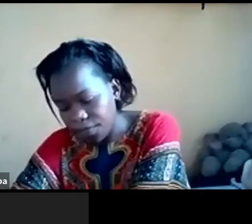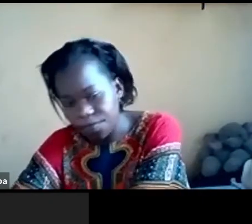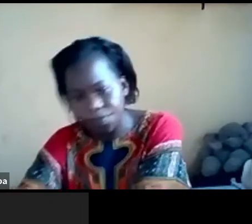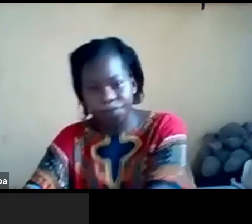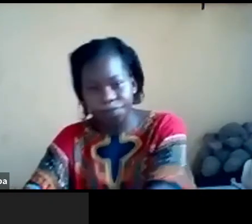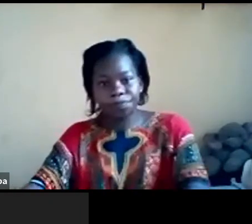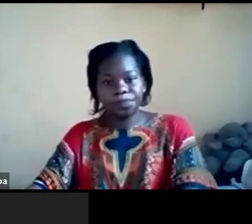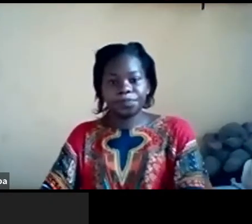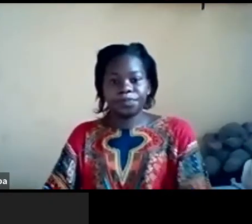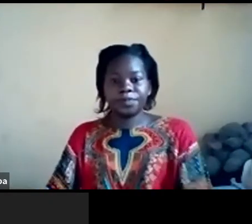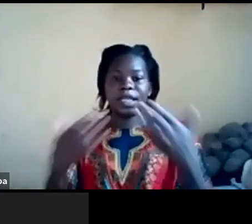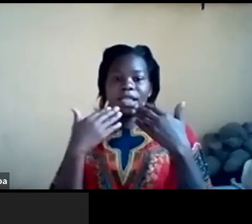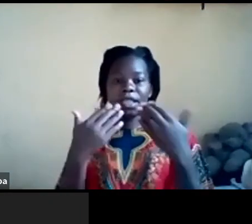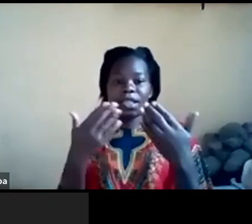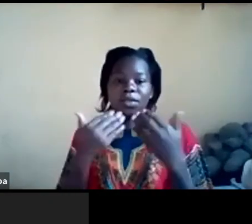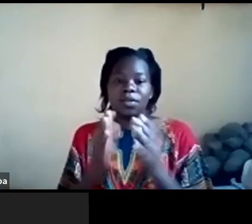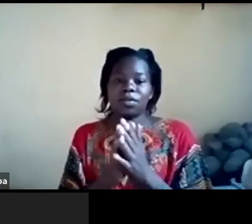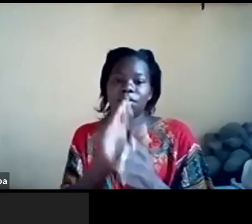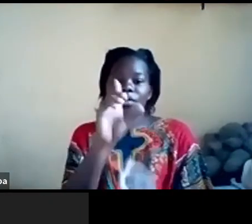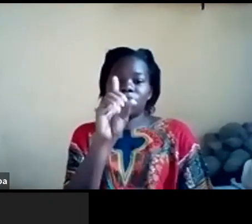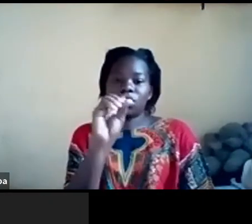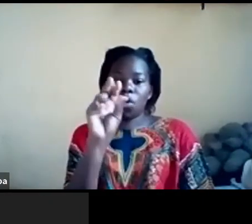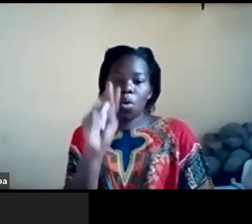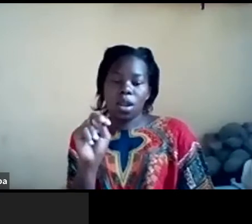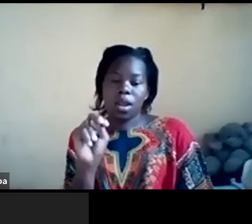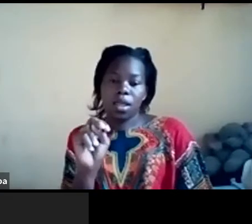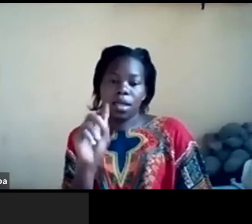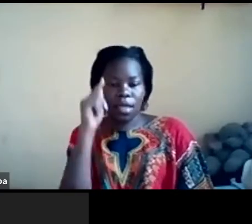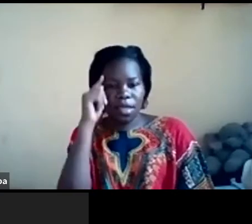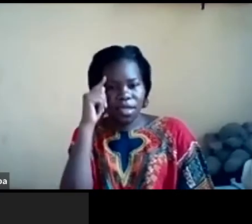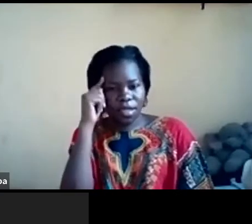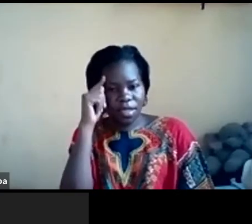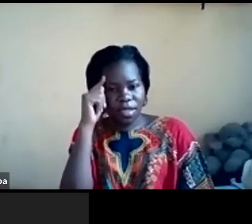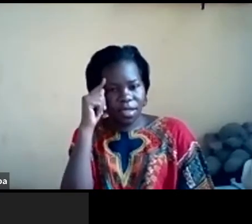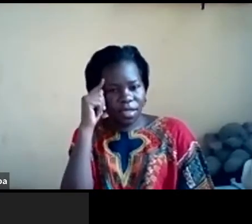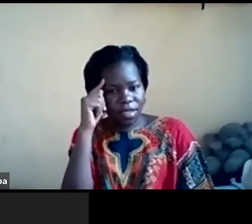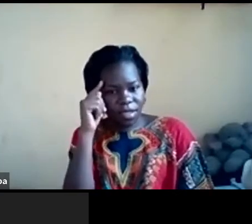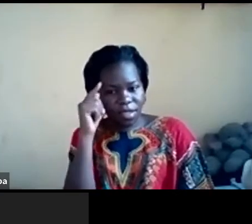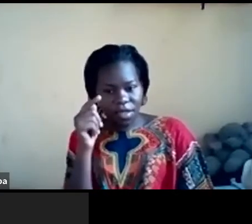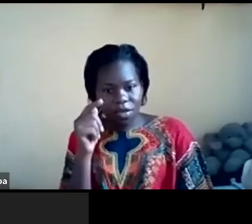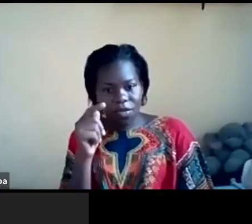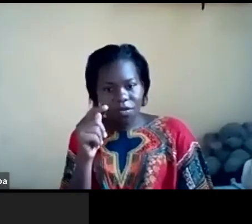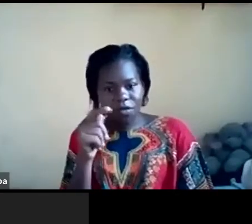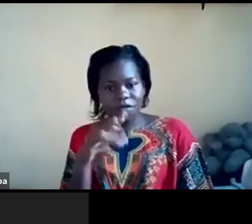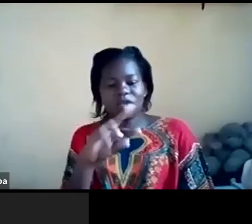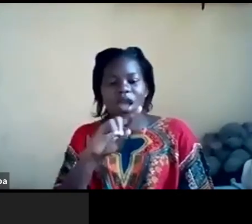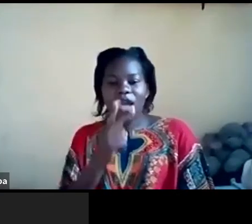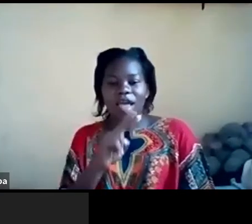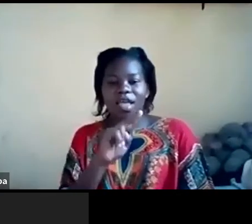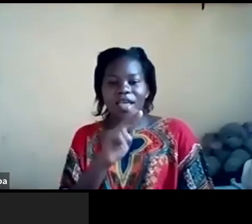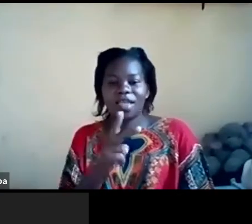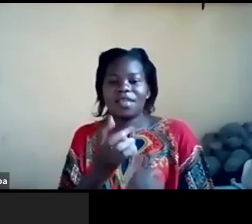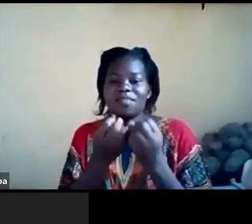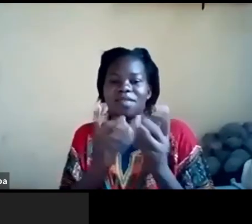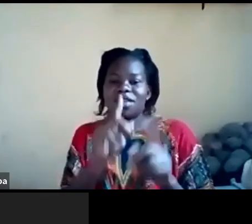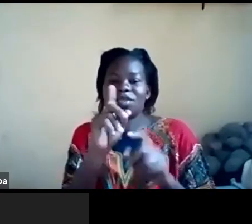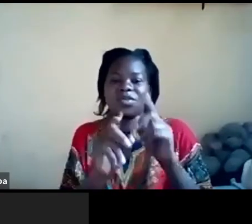Thank you very much, Don. I think we have exhausted the various questions that we've had.